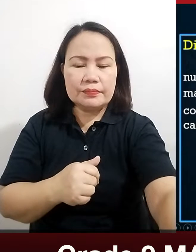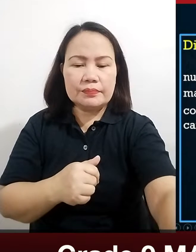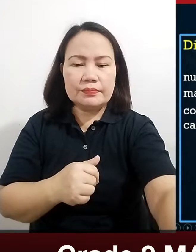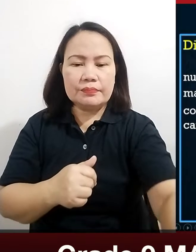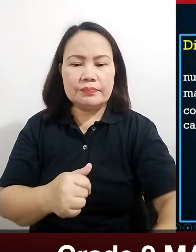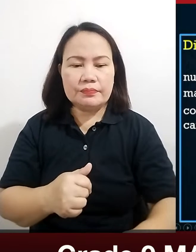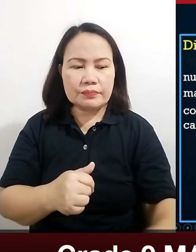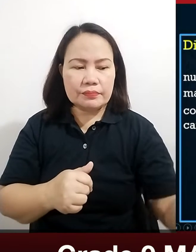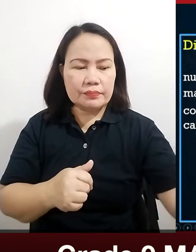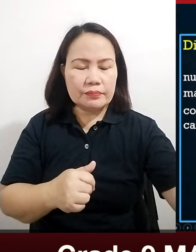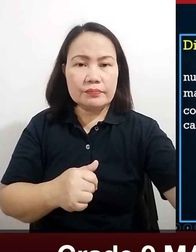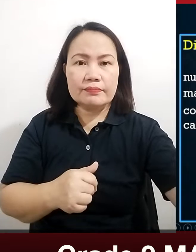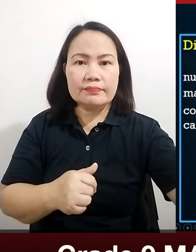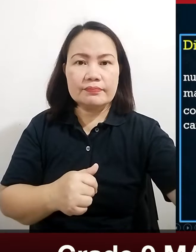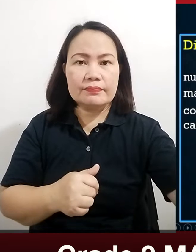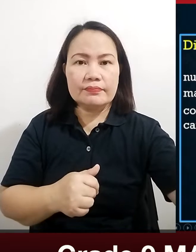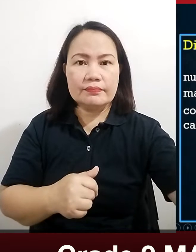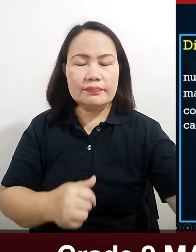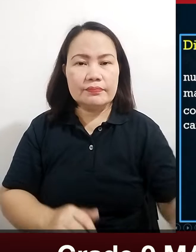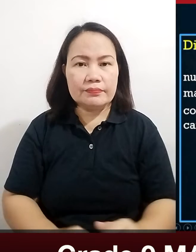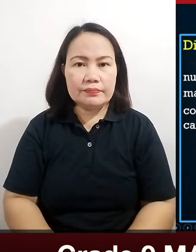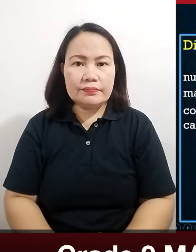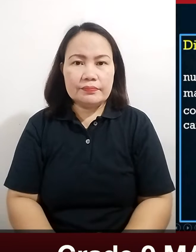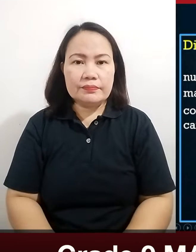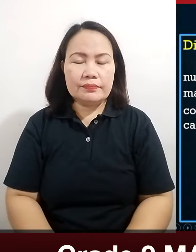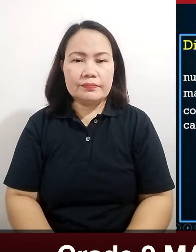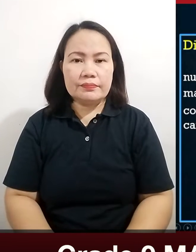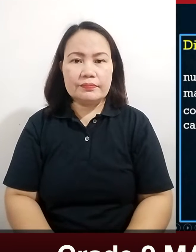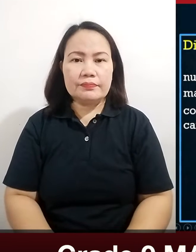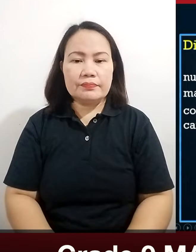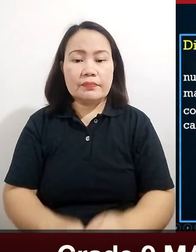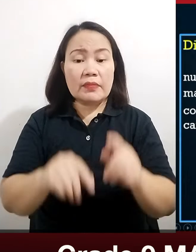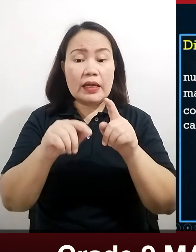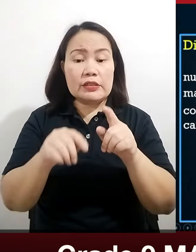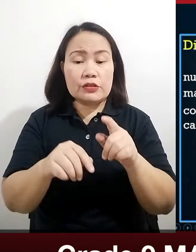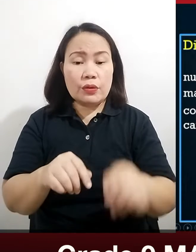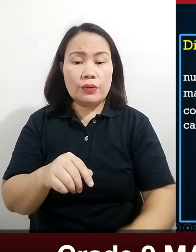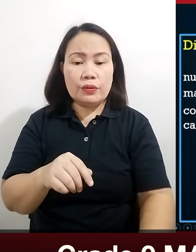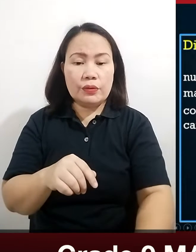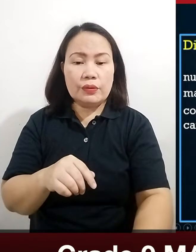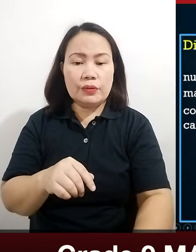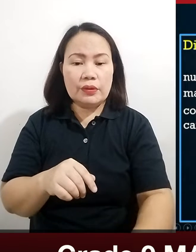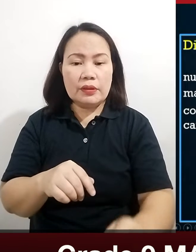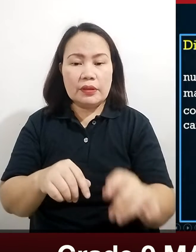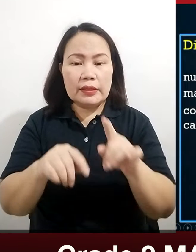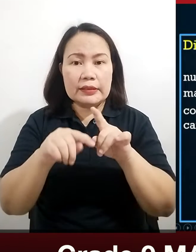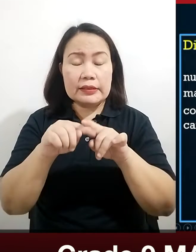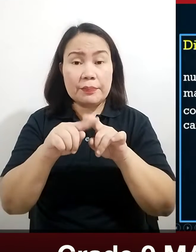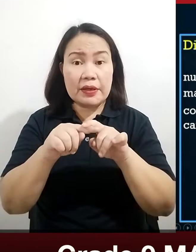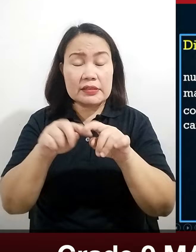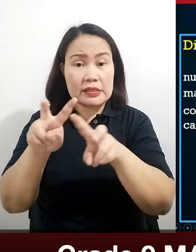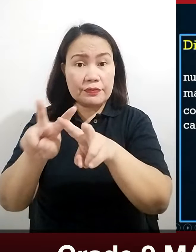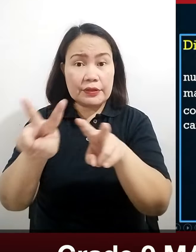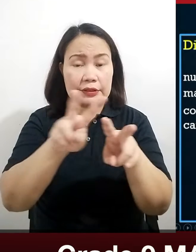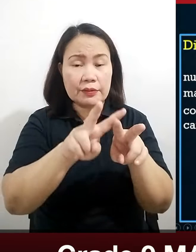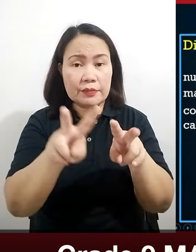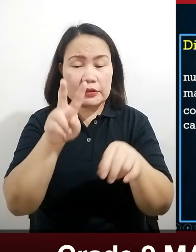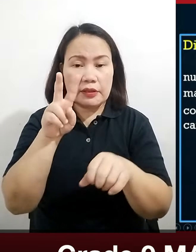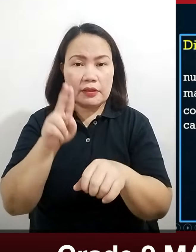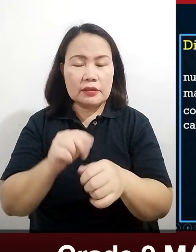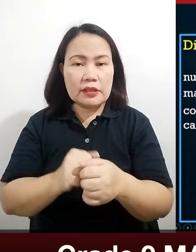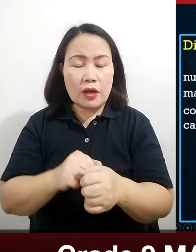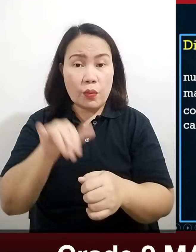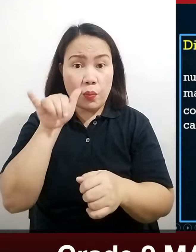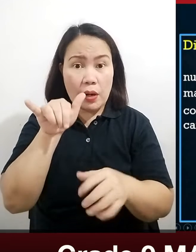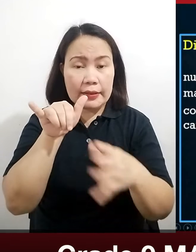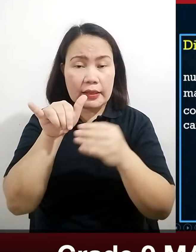ay ganito siya. Okay? Depende sa variable na gagamitin. So, dito y is equal to y and